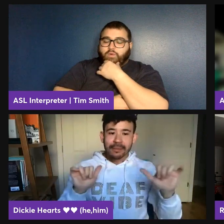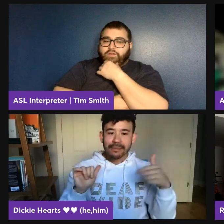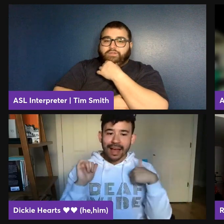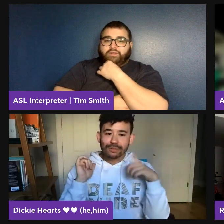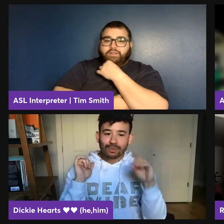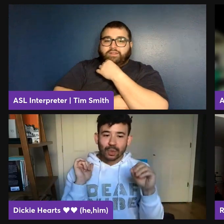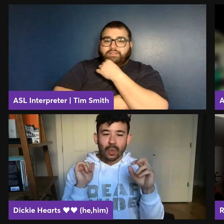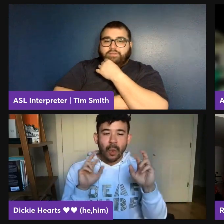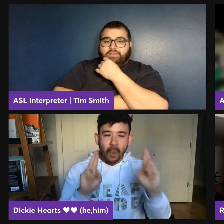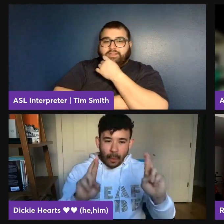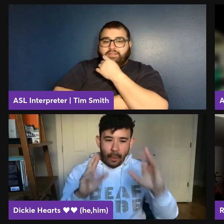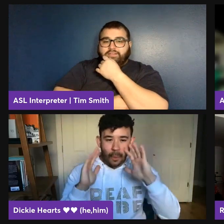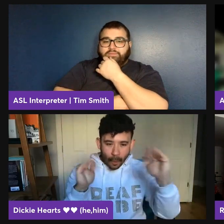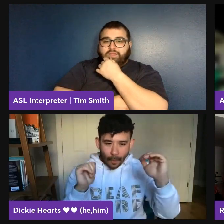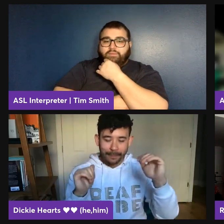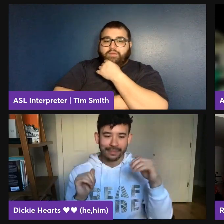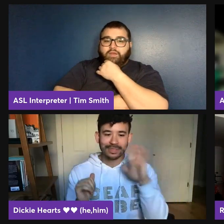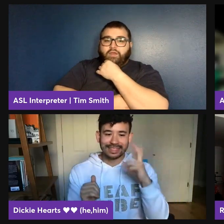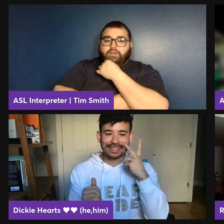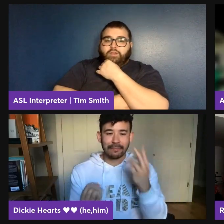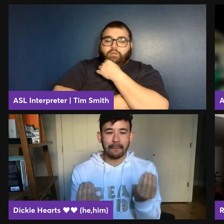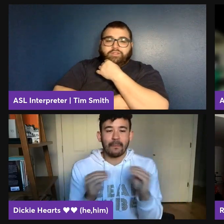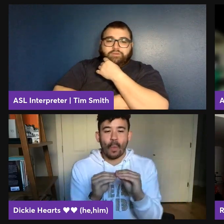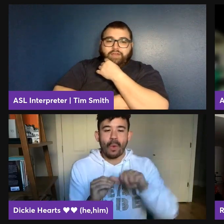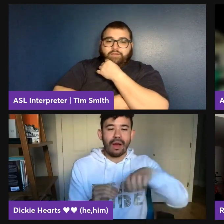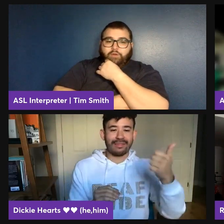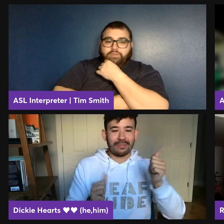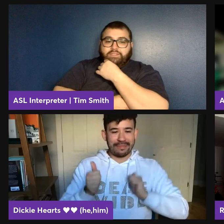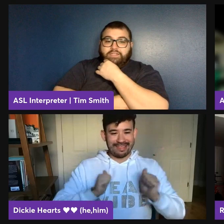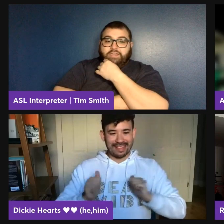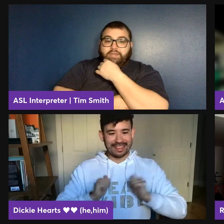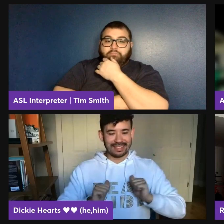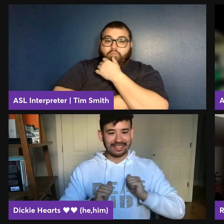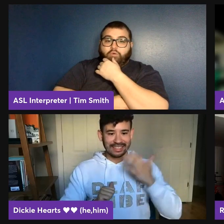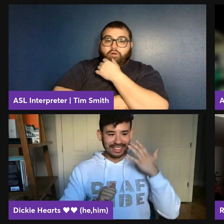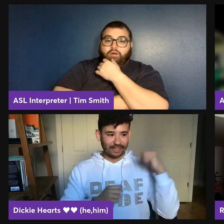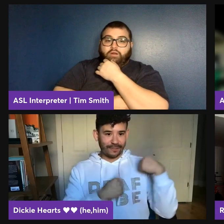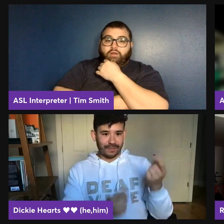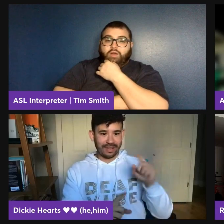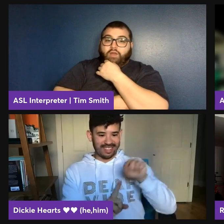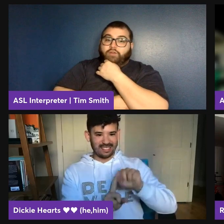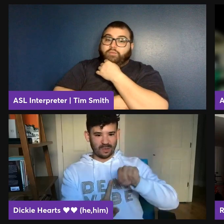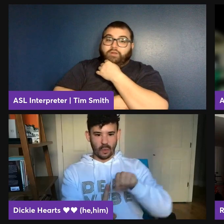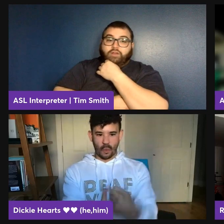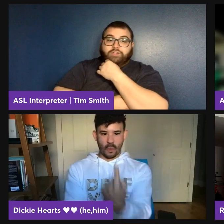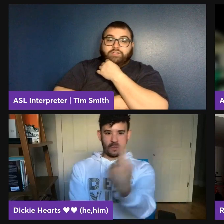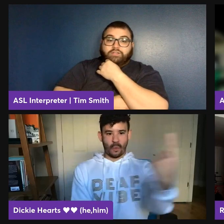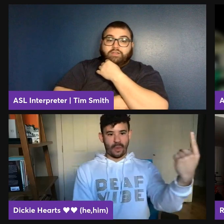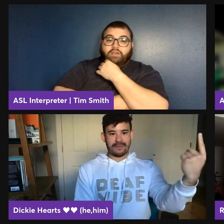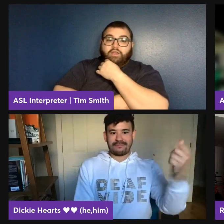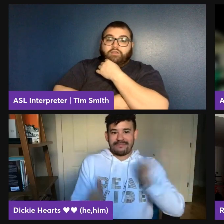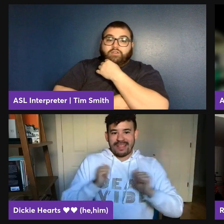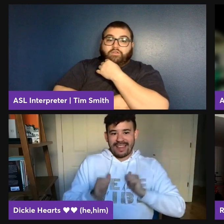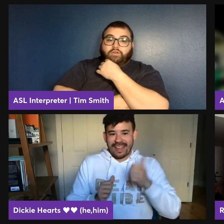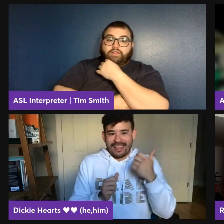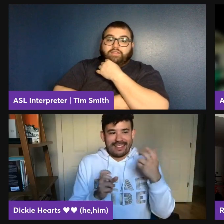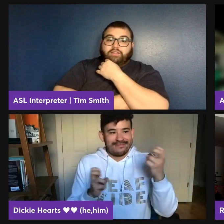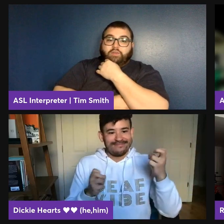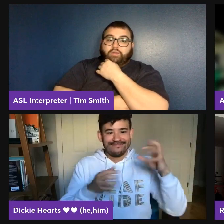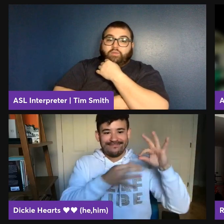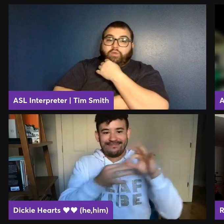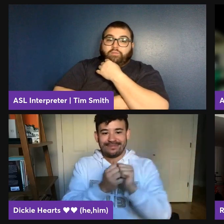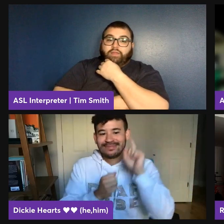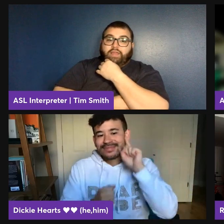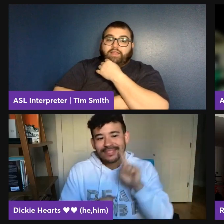think that's wonderful. I think that's amazing. At the same time, you know, we do have hope to see more other productions. So far, that's